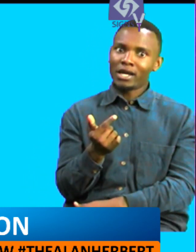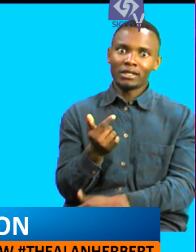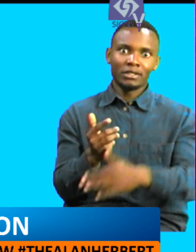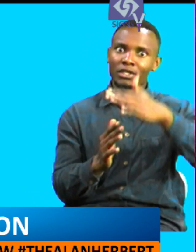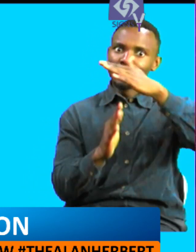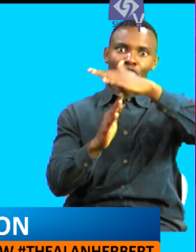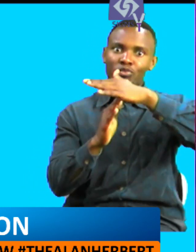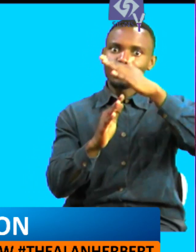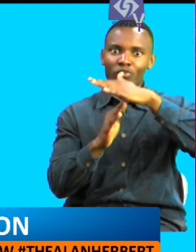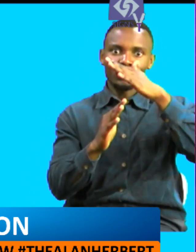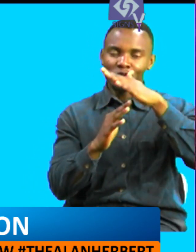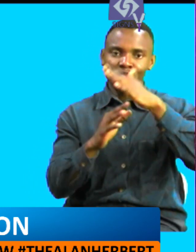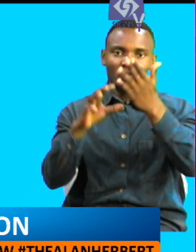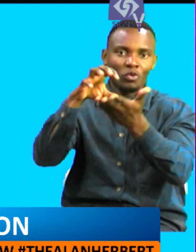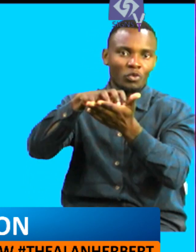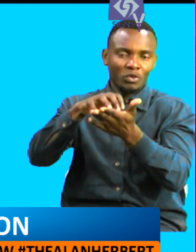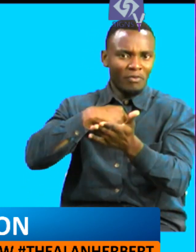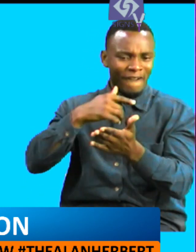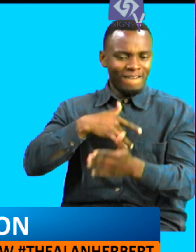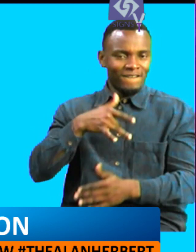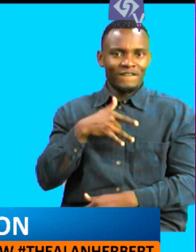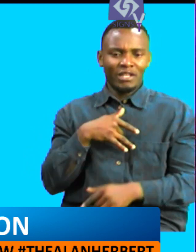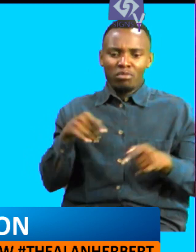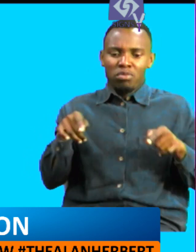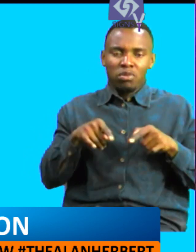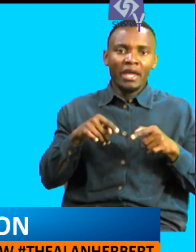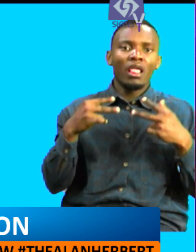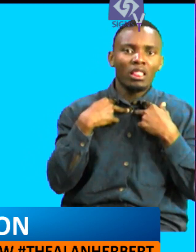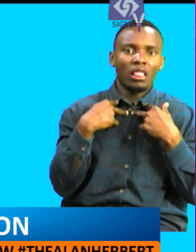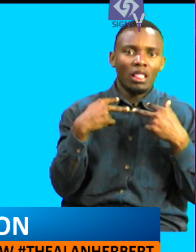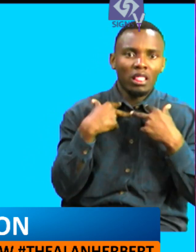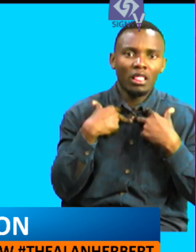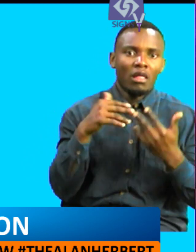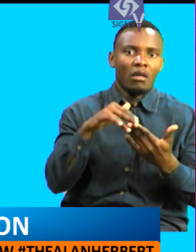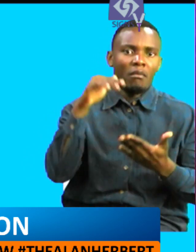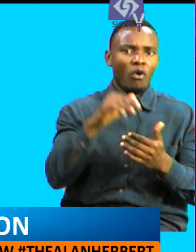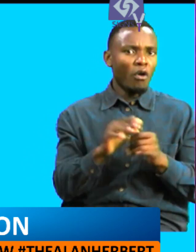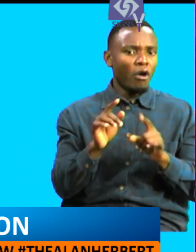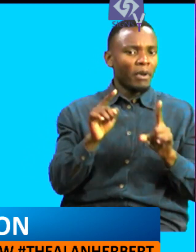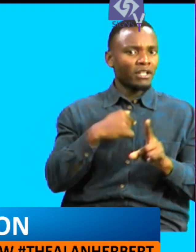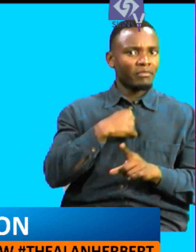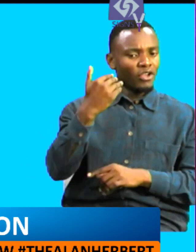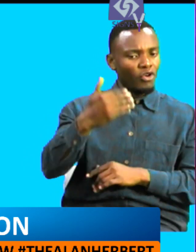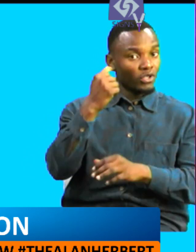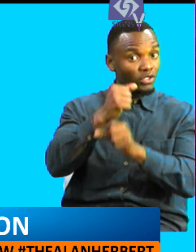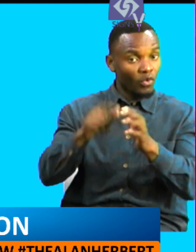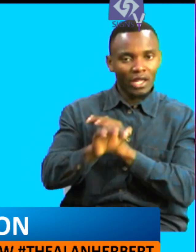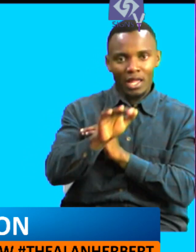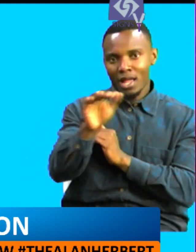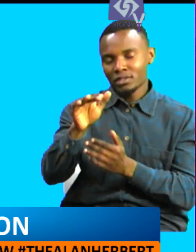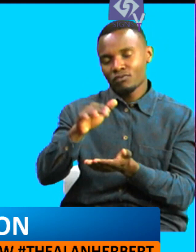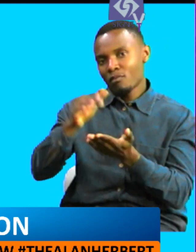it is up there. It was up on the pyramid. So I found myself to stammer more, but I used to ask for more